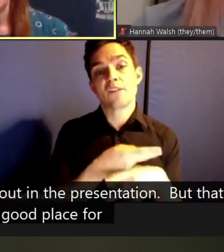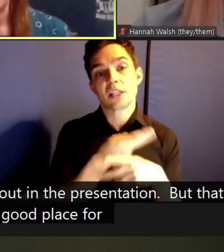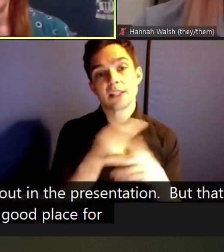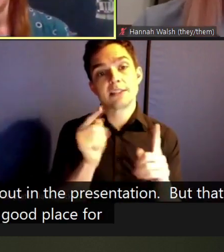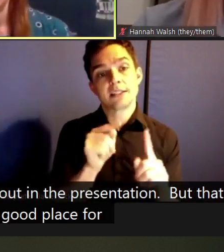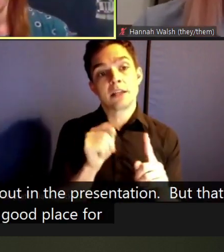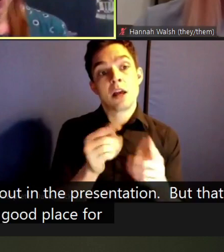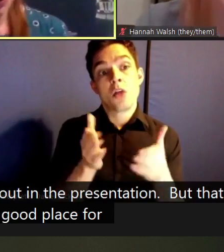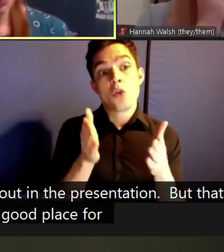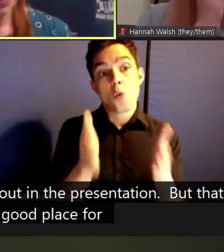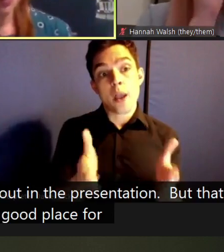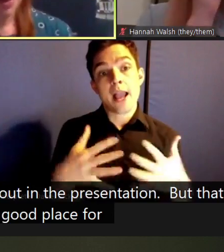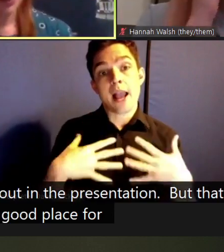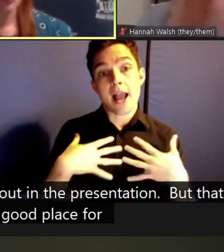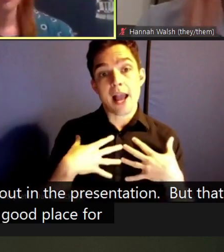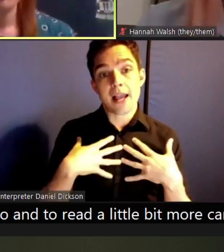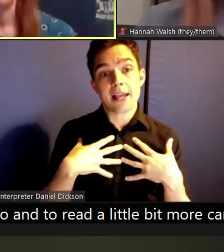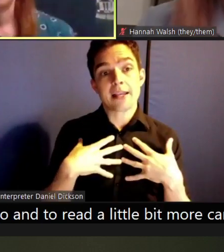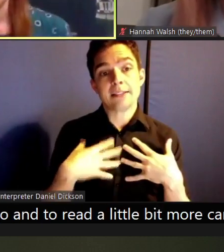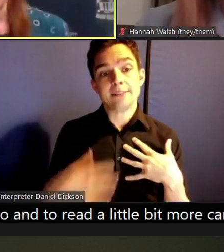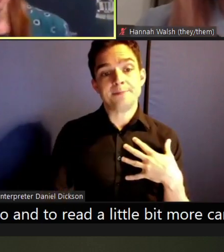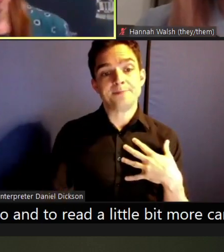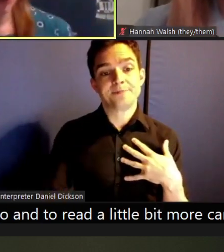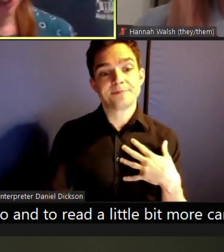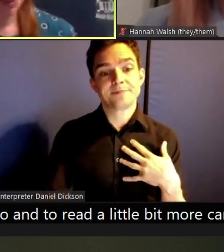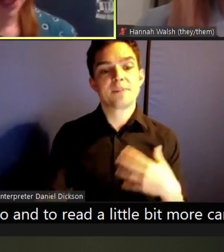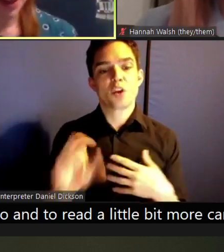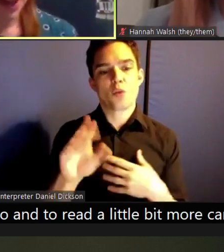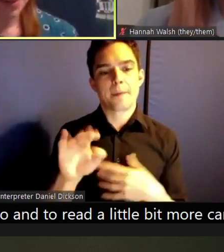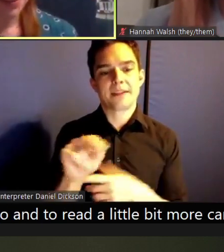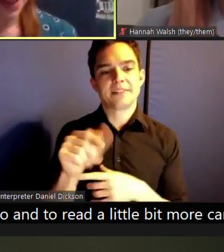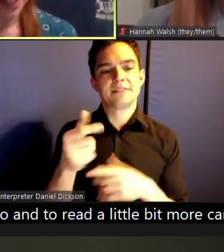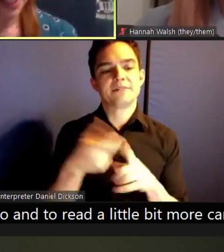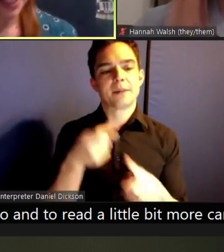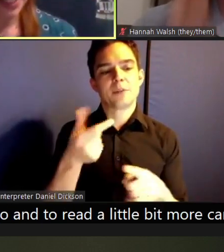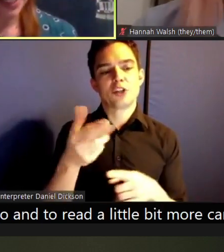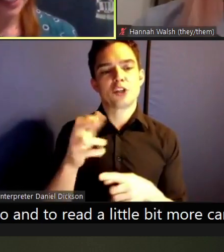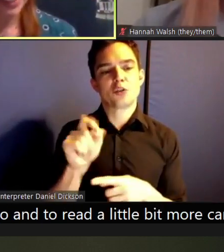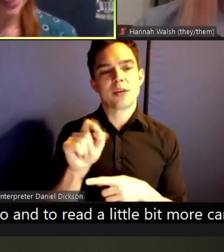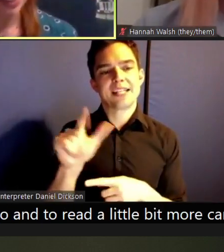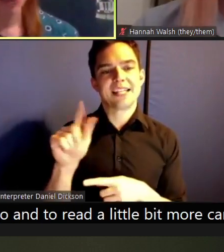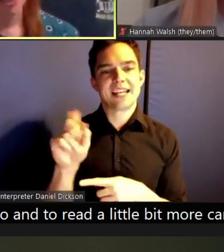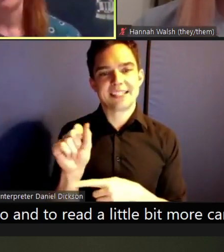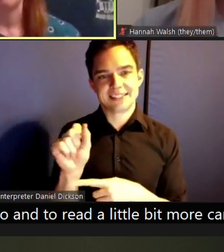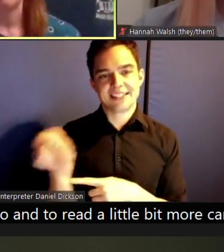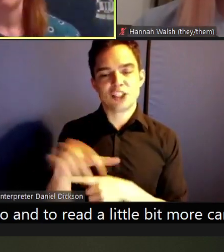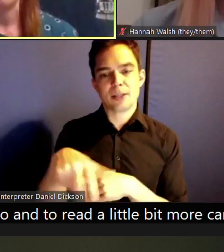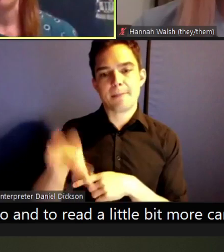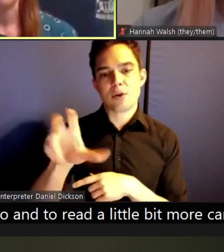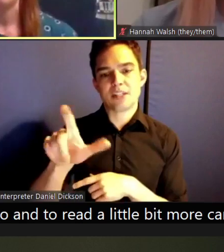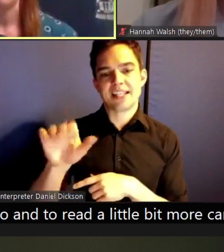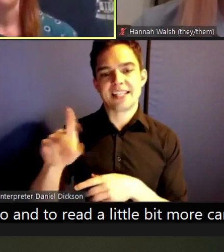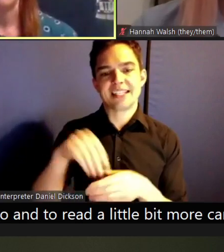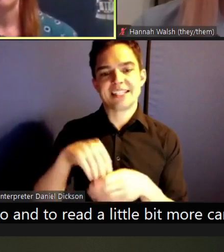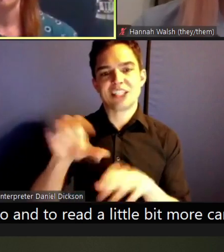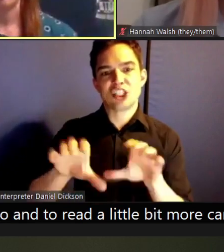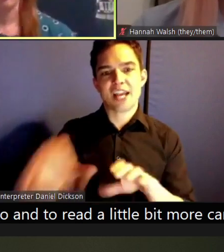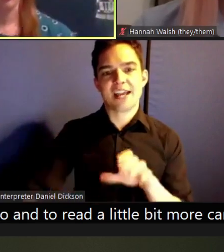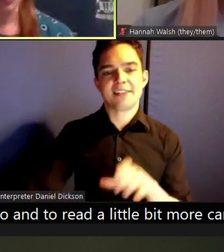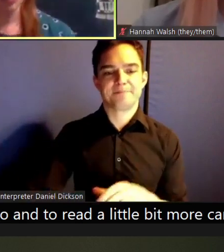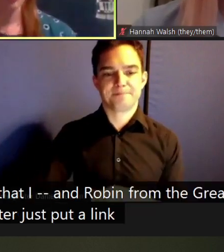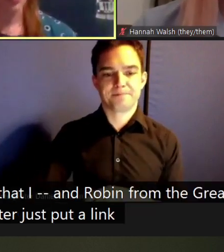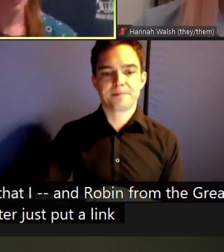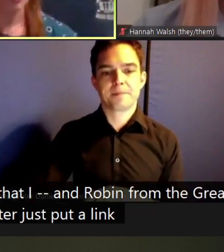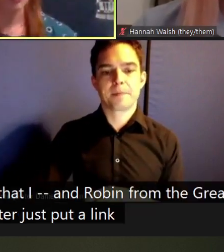that and Robin from the Great Lakes ADA Center just put a link in the chat about how to register for the